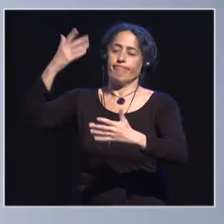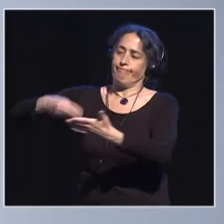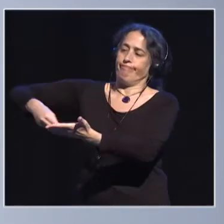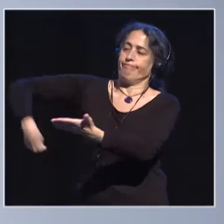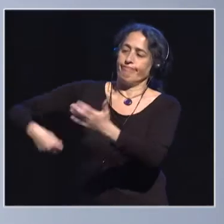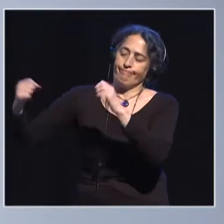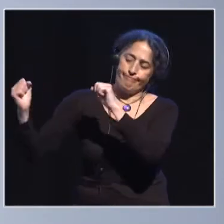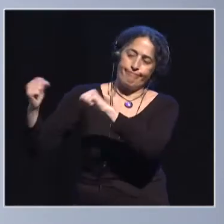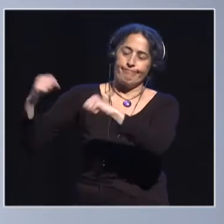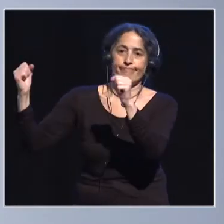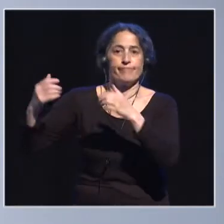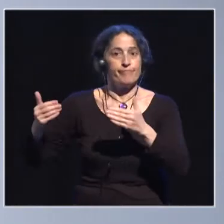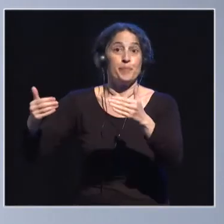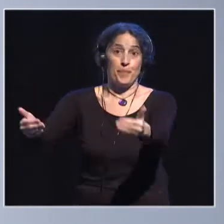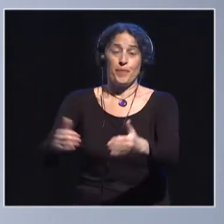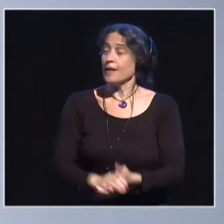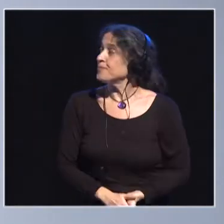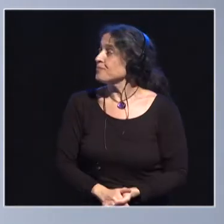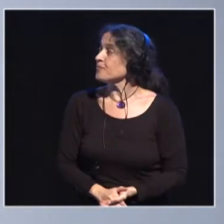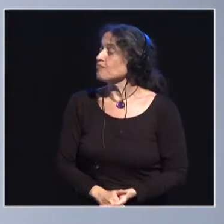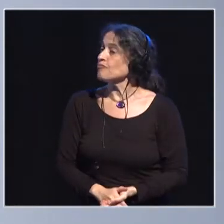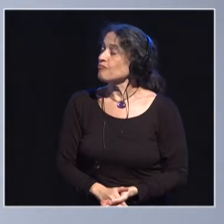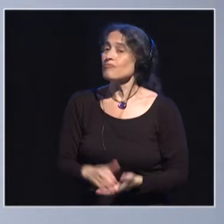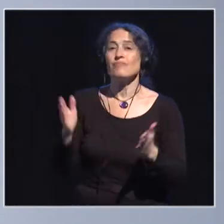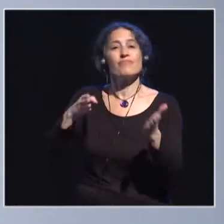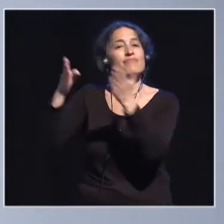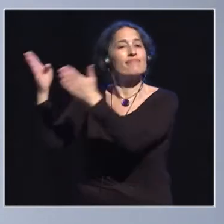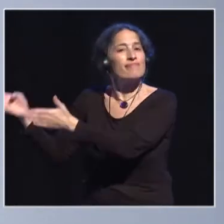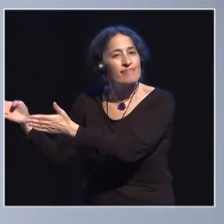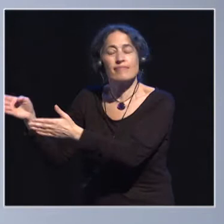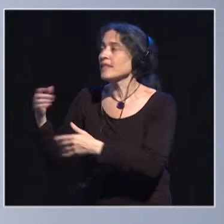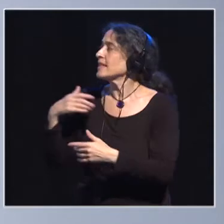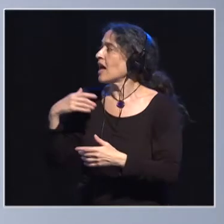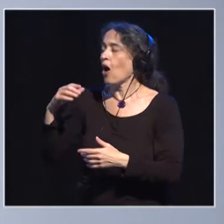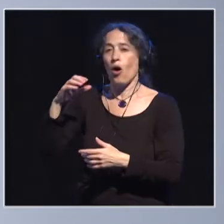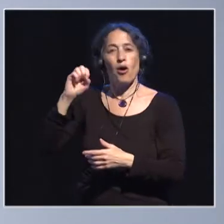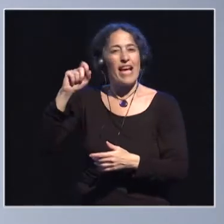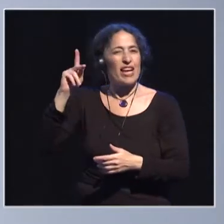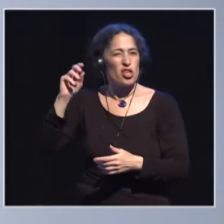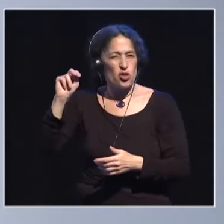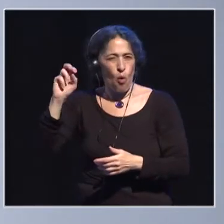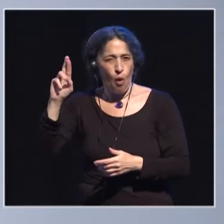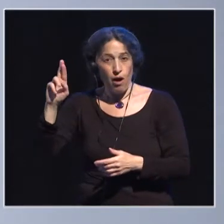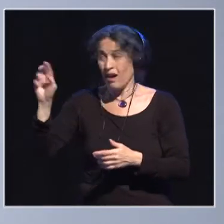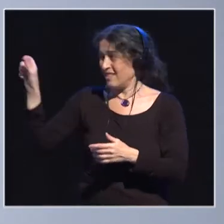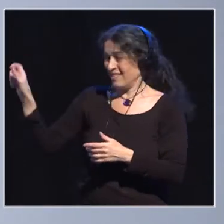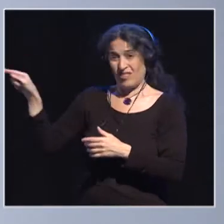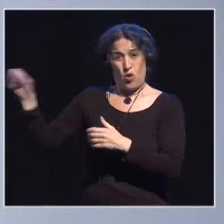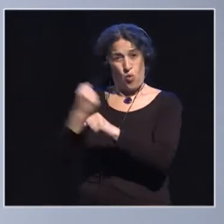Chinyenye, what do you see on the ground? What opportunities are you unlocking for the girls that you work with in